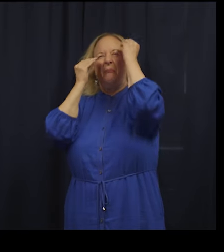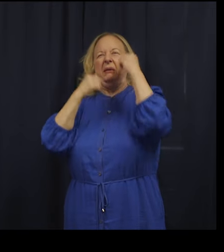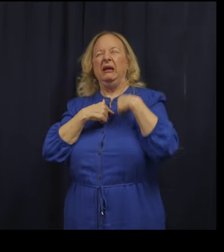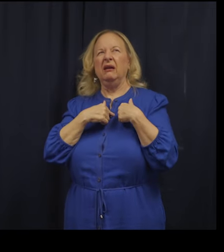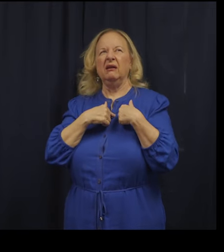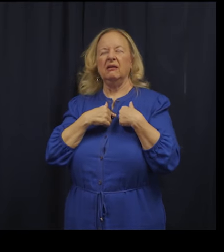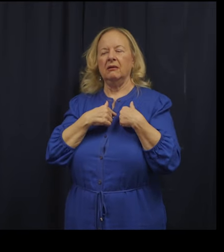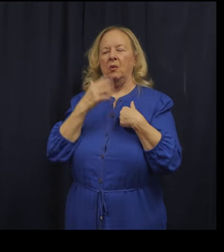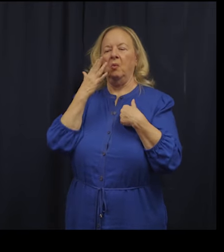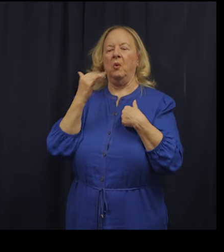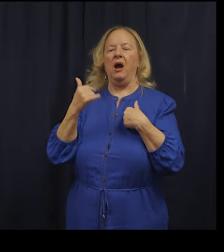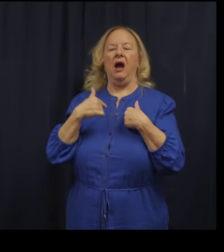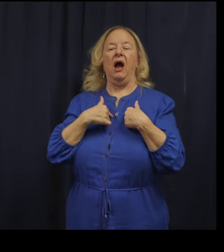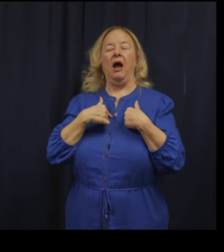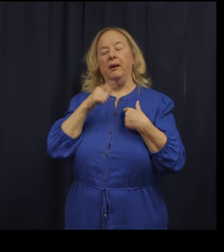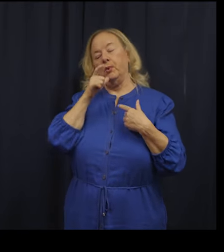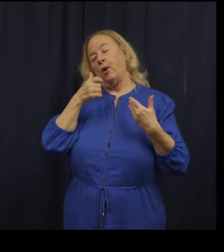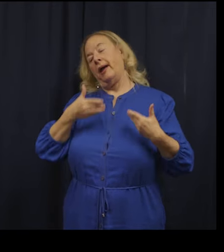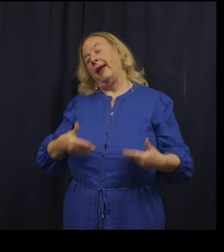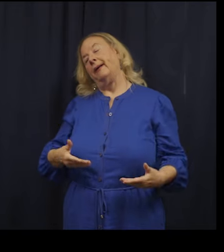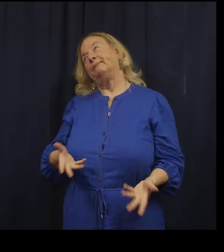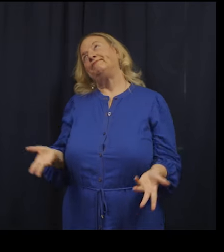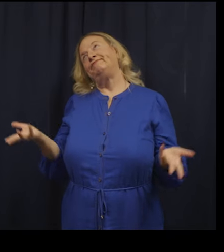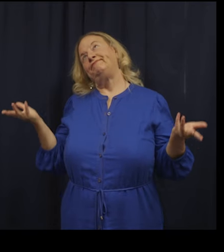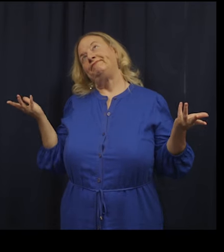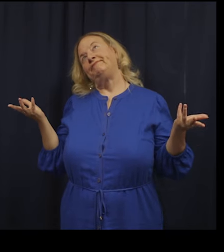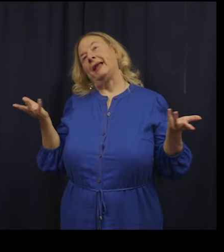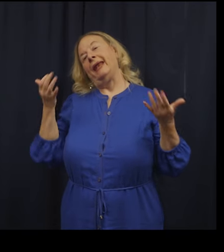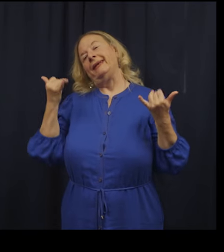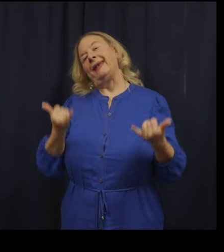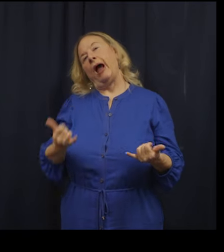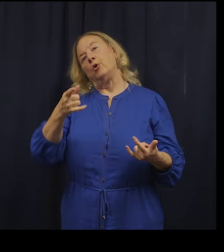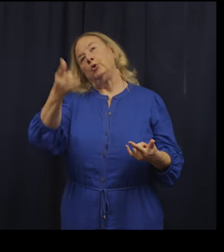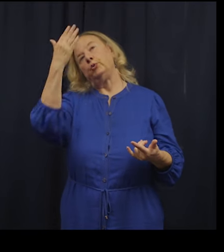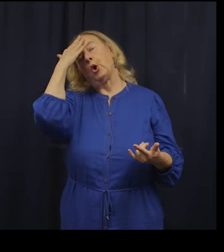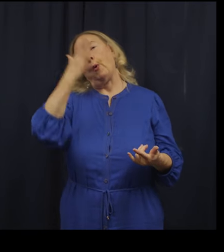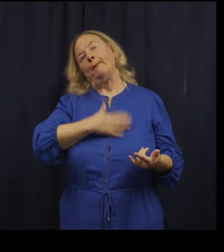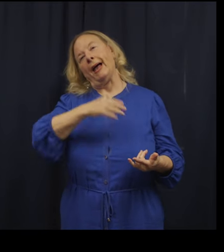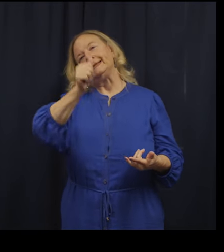Now you know why I am who I am today.